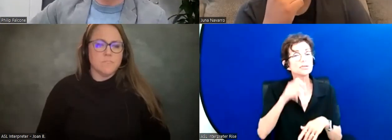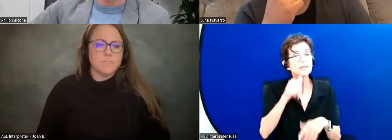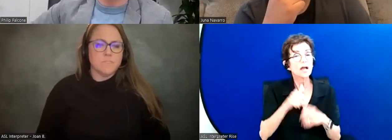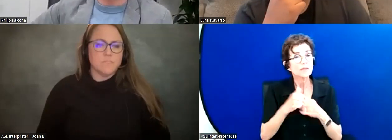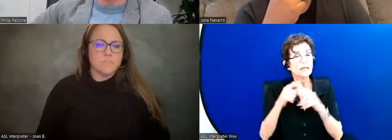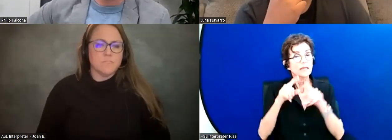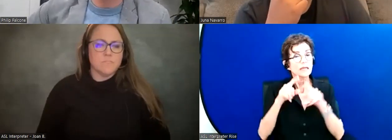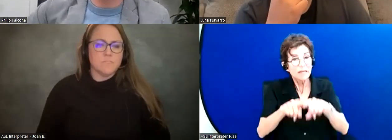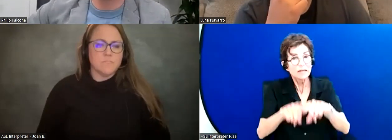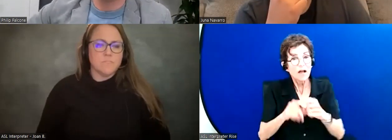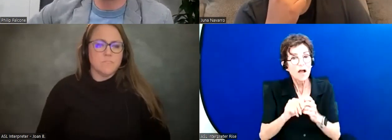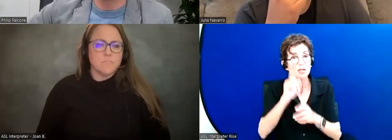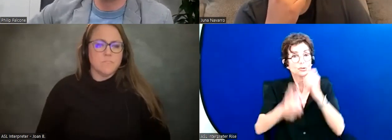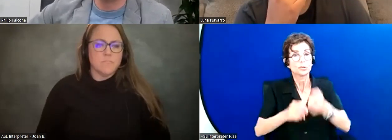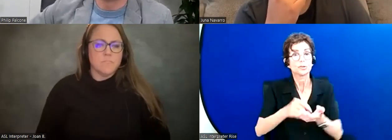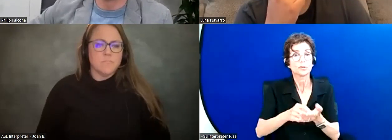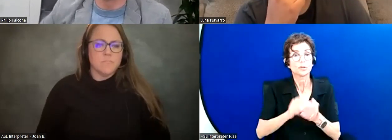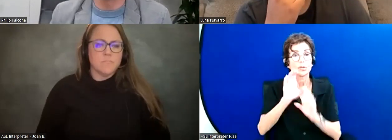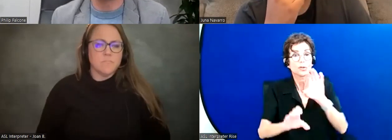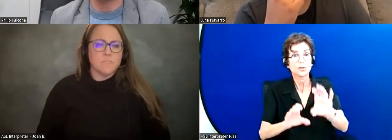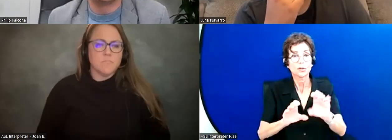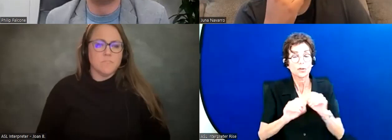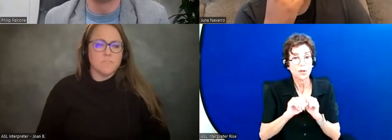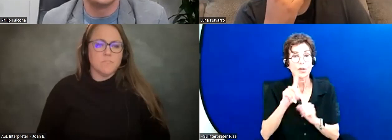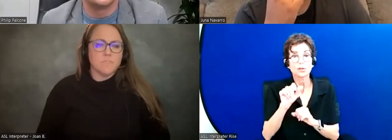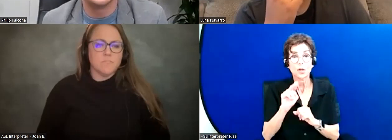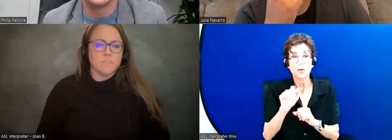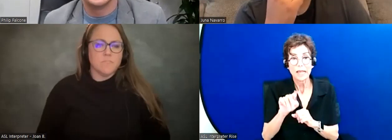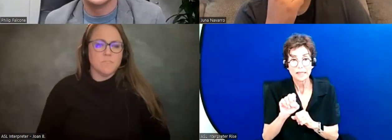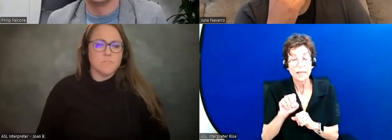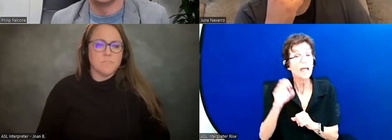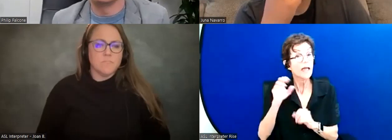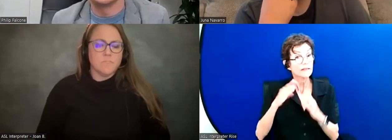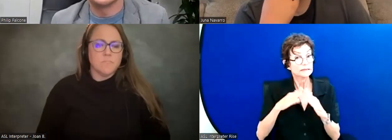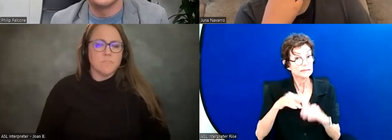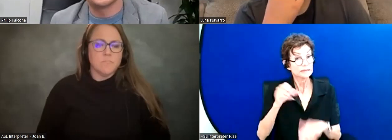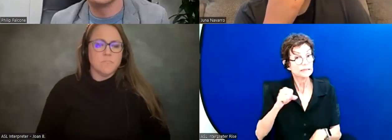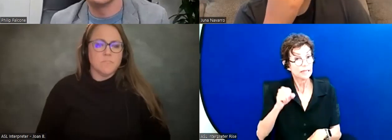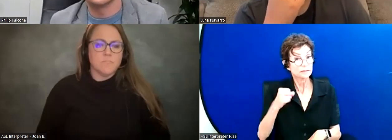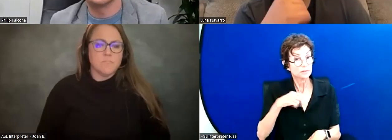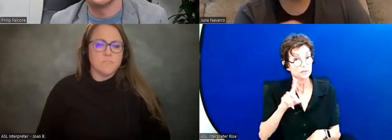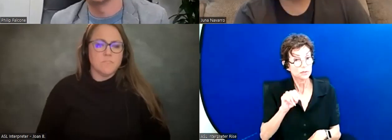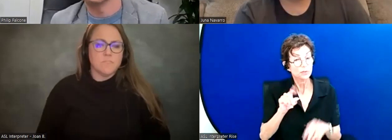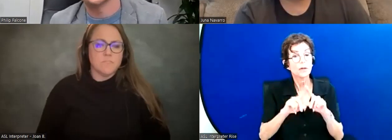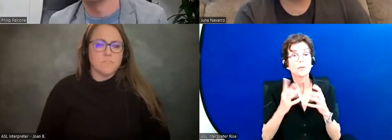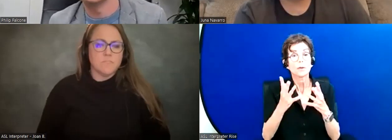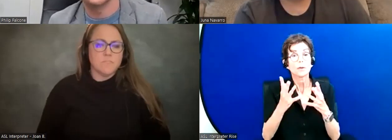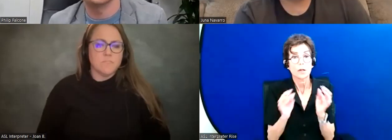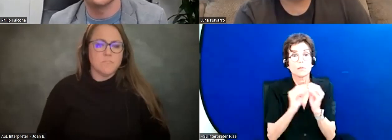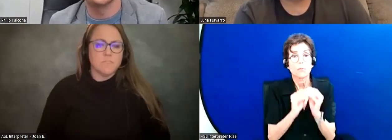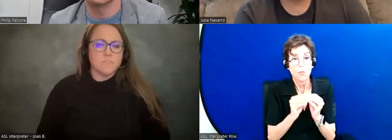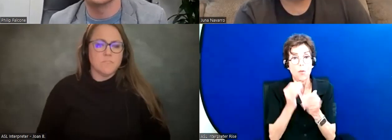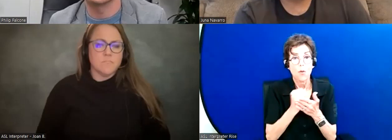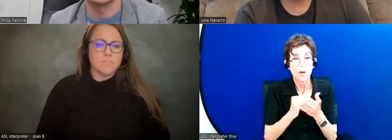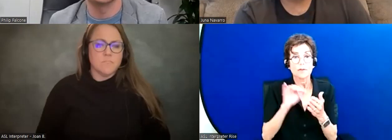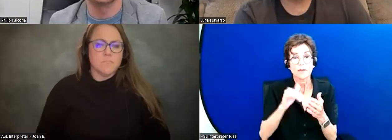city should have money for it. And the city does, but we wanted more art, and that wasn't already folded into the budget. So that's why we turned